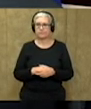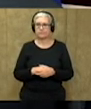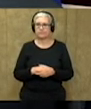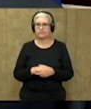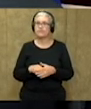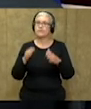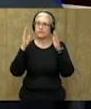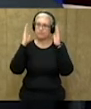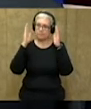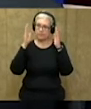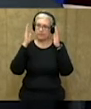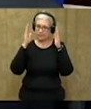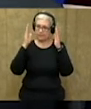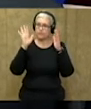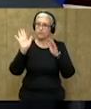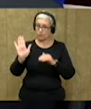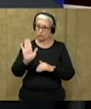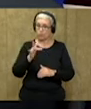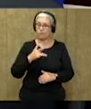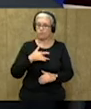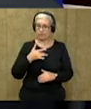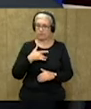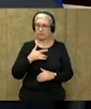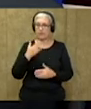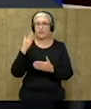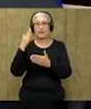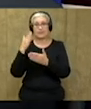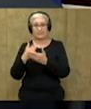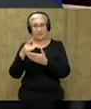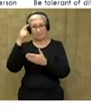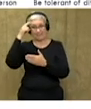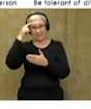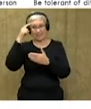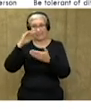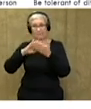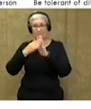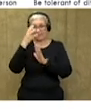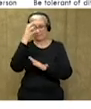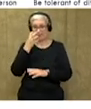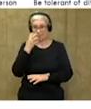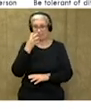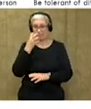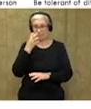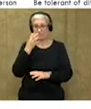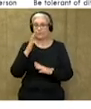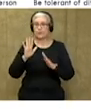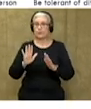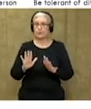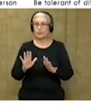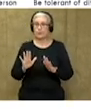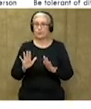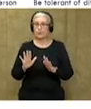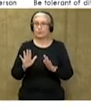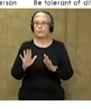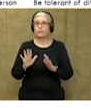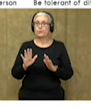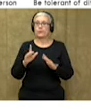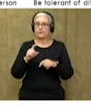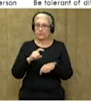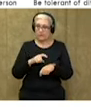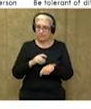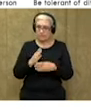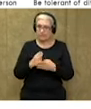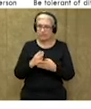pay attention to your feelings. Stop and think if you're feeling angry. That means take some time. Again, like we said